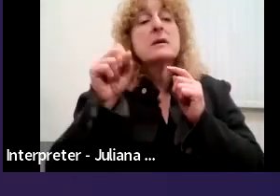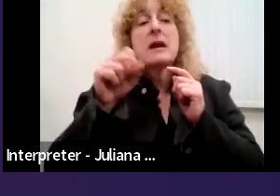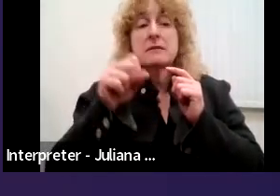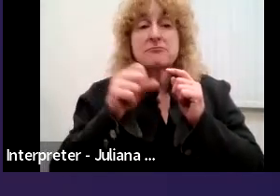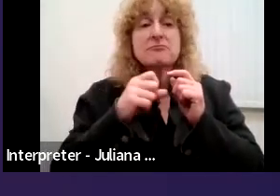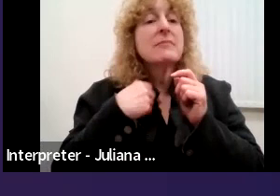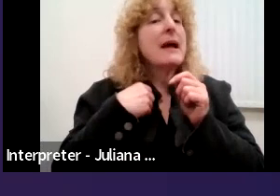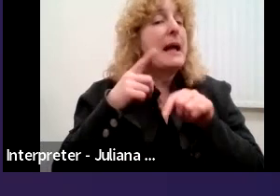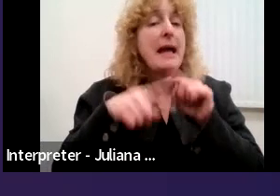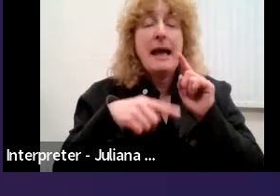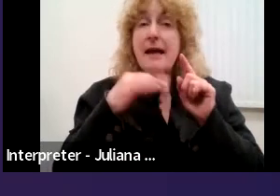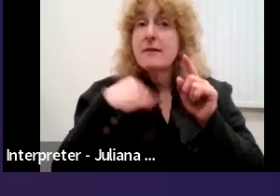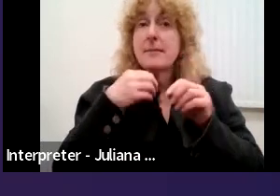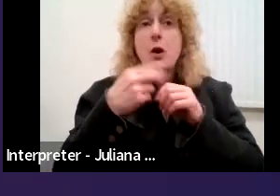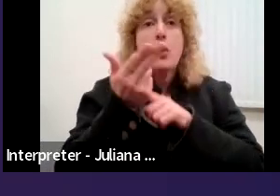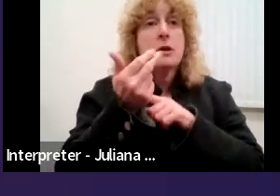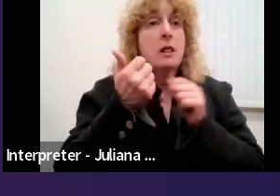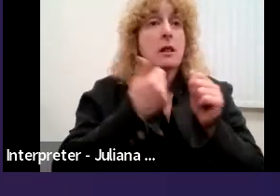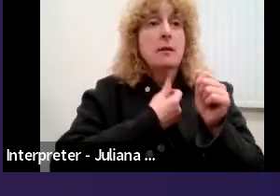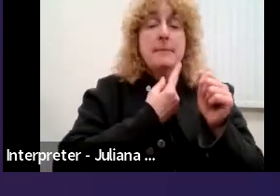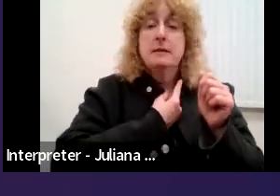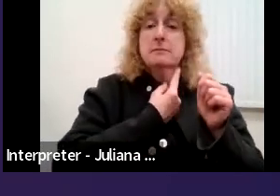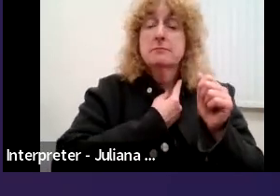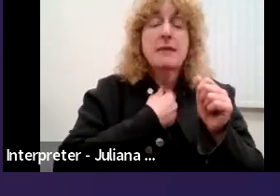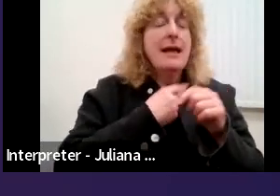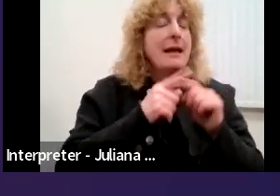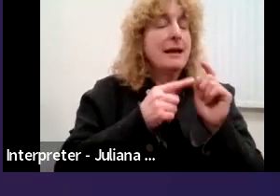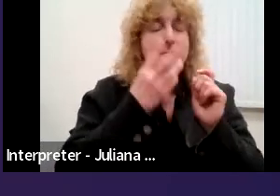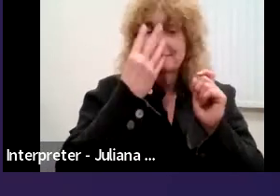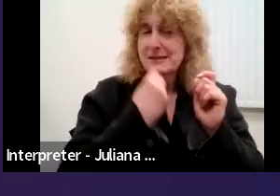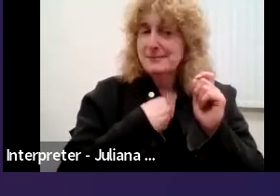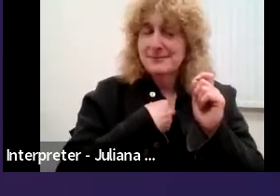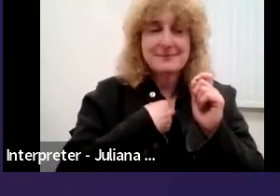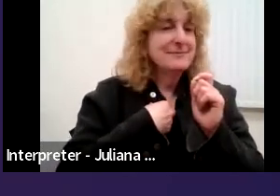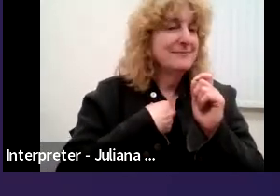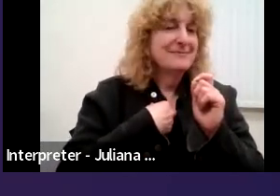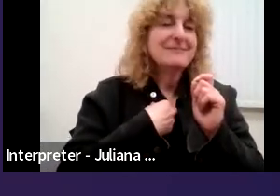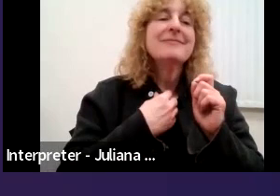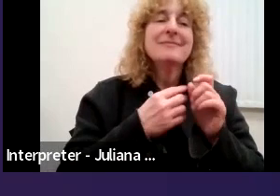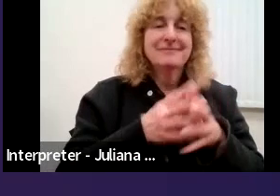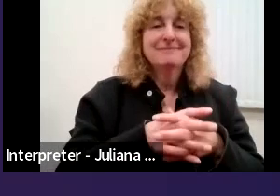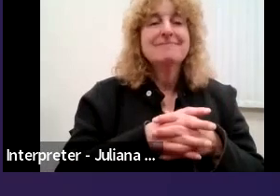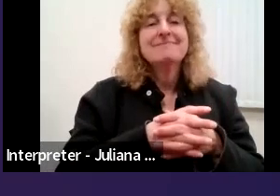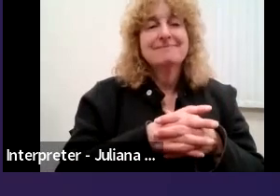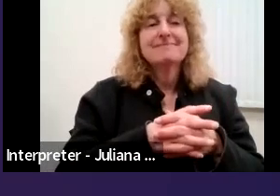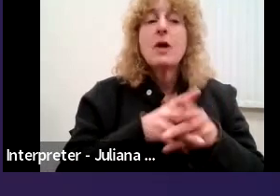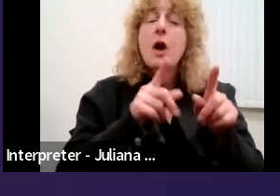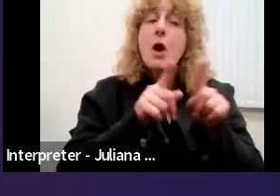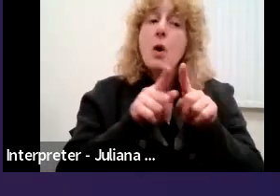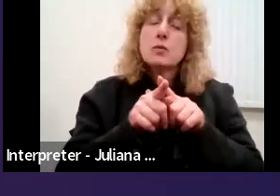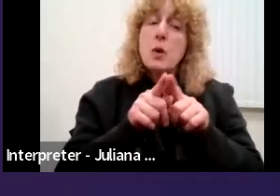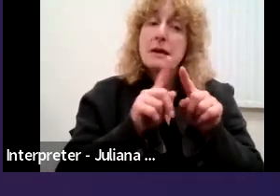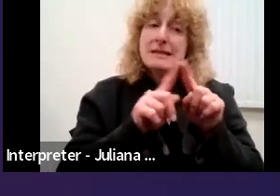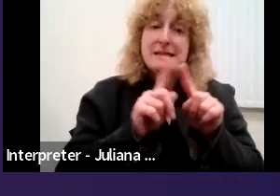cannot fall asleep. If I'm in the hotel by myself, I can't, I can't fall asleep. So also just